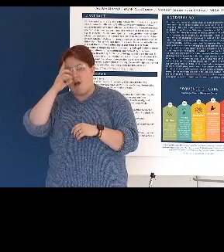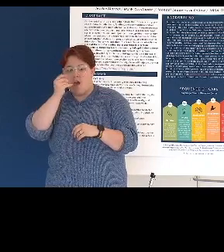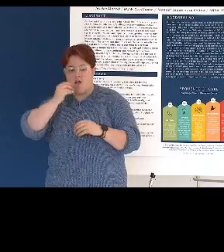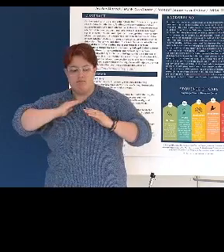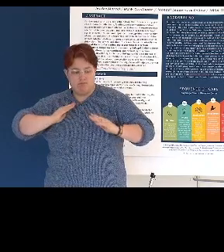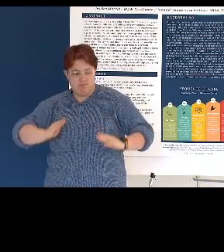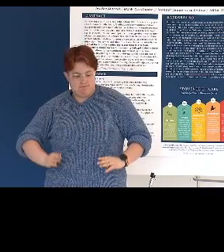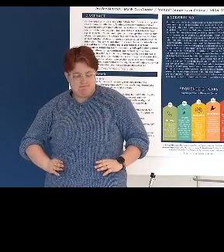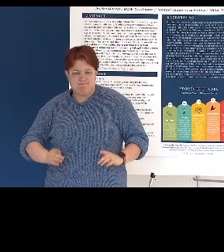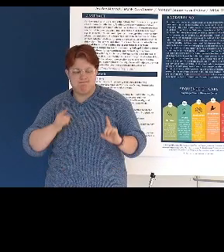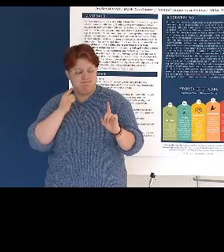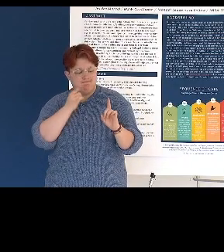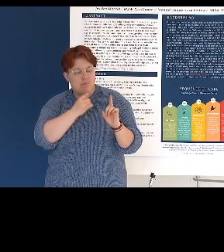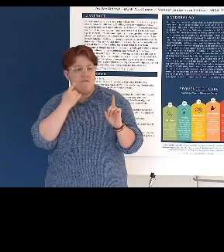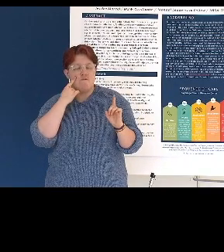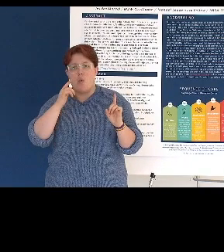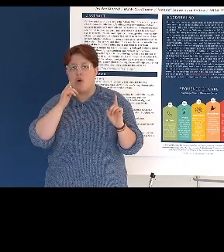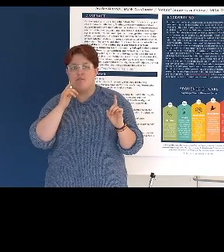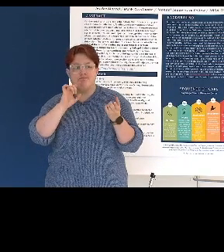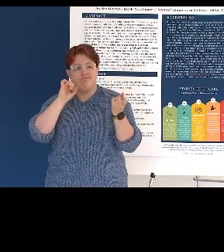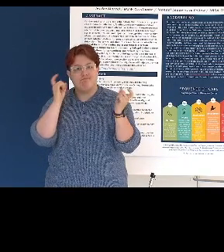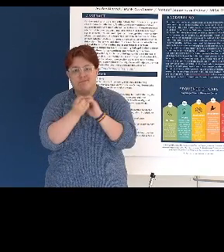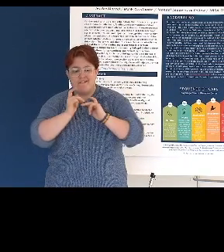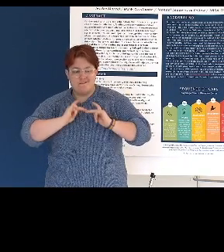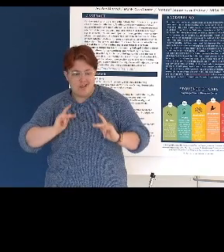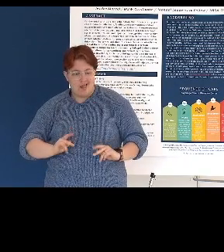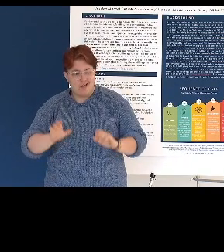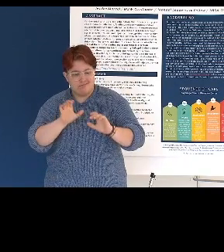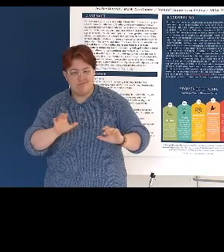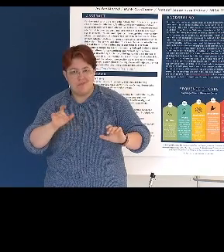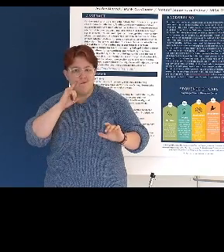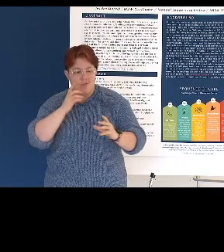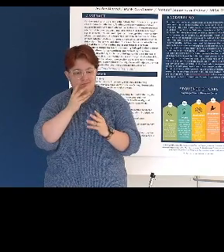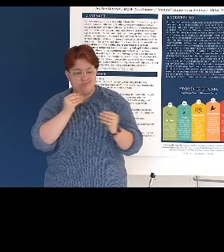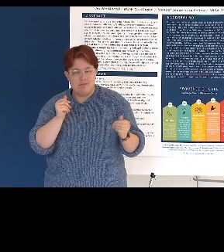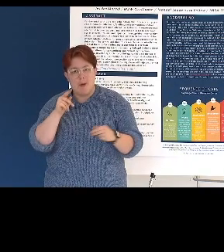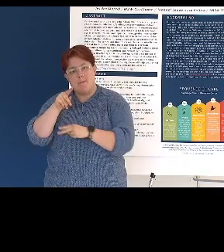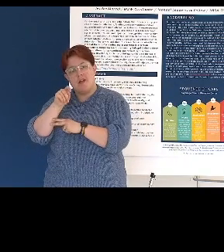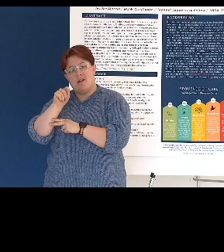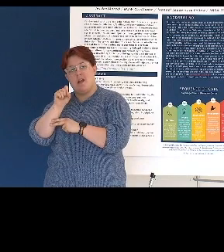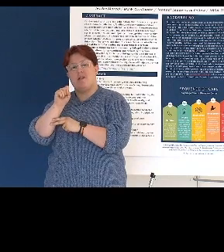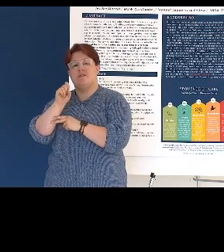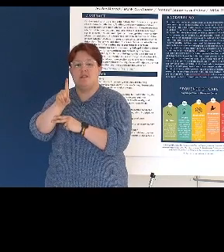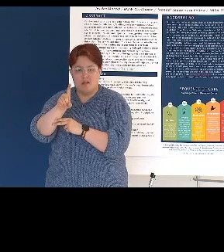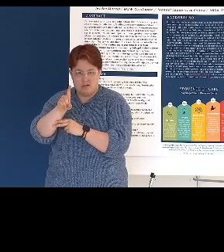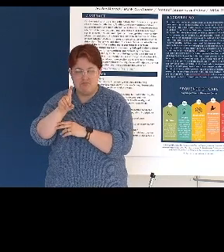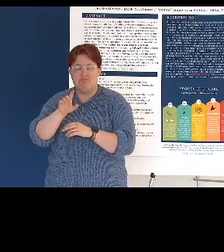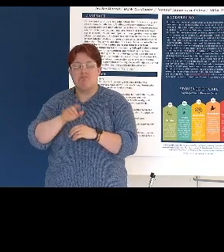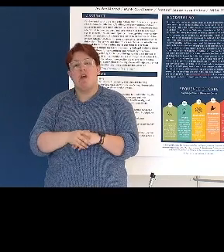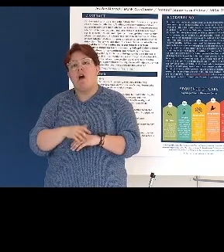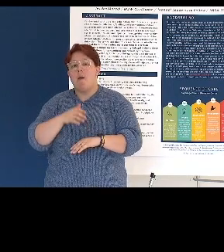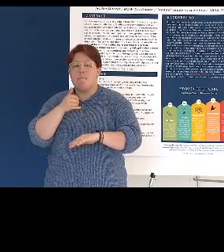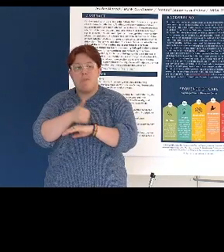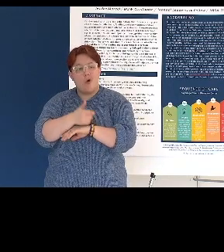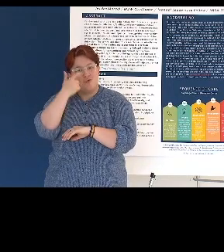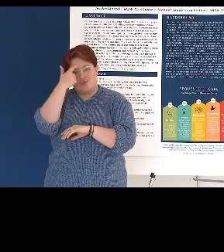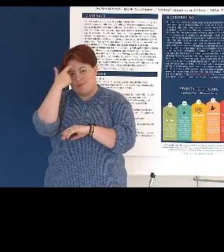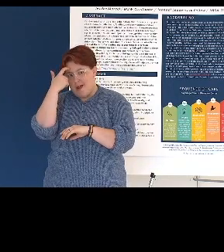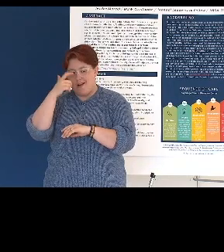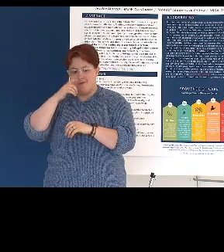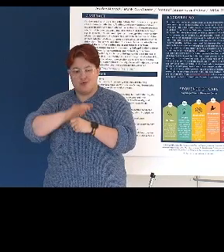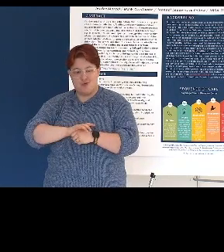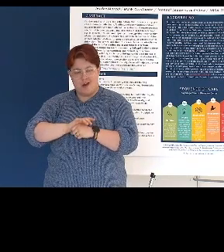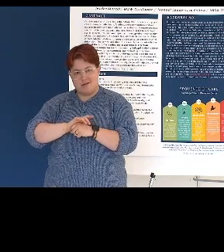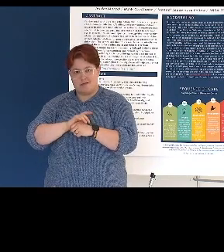a case for augmenting physical activity in the treatment of PTSD. Post-traumatic stress disorder, also known